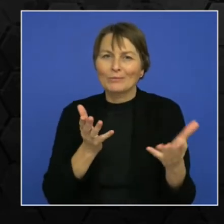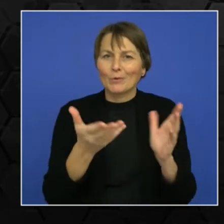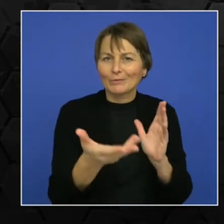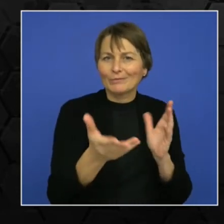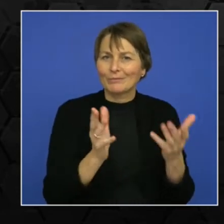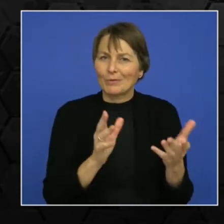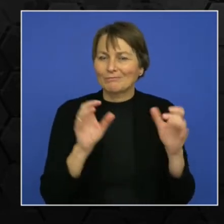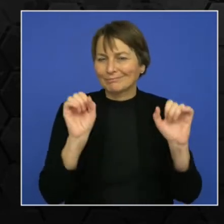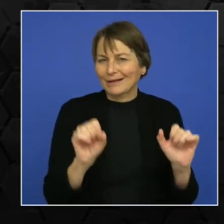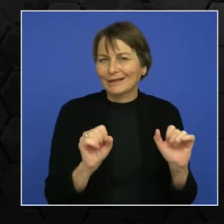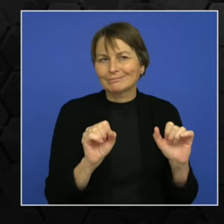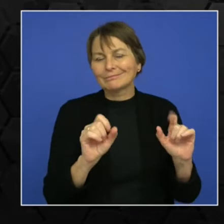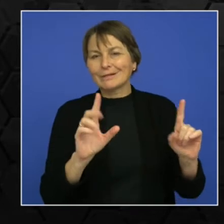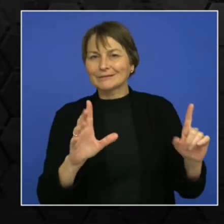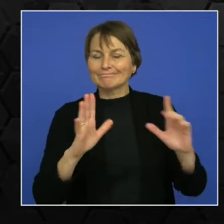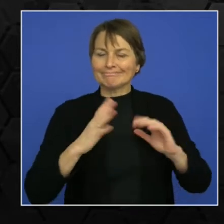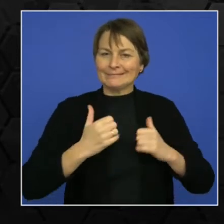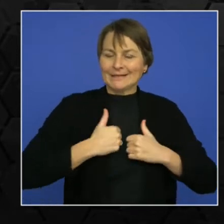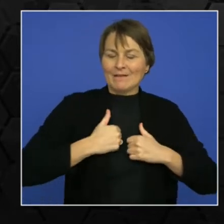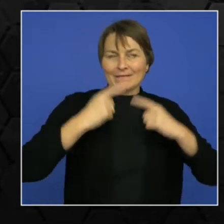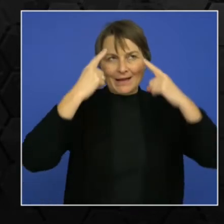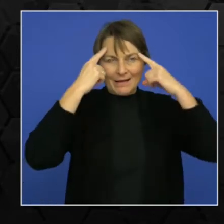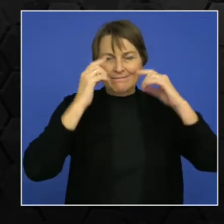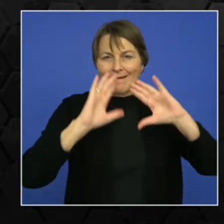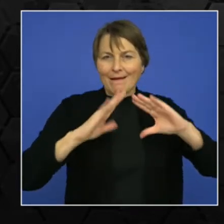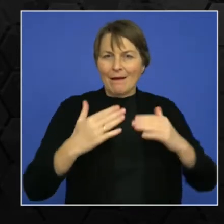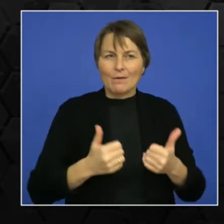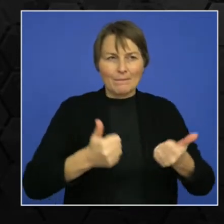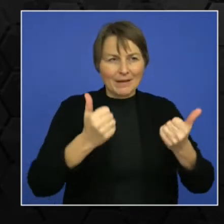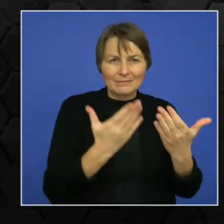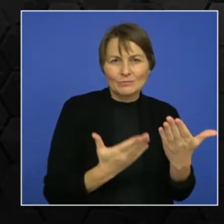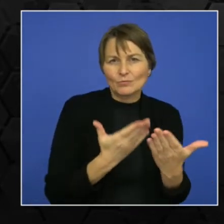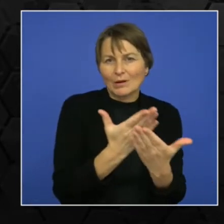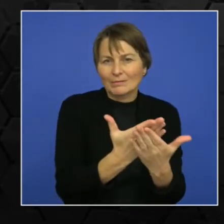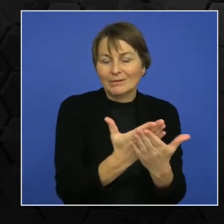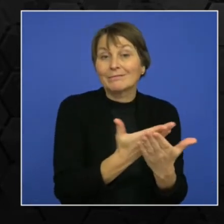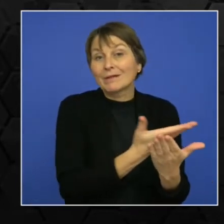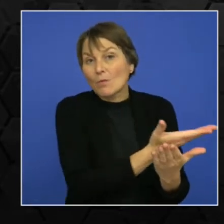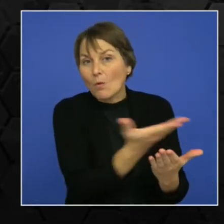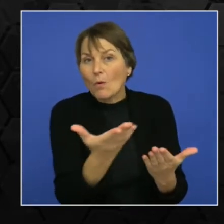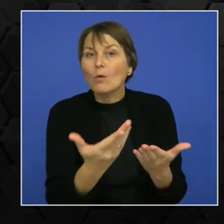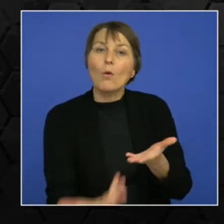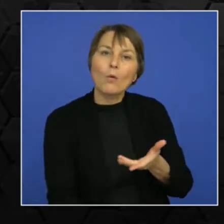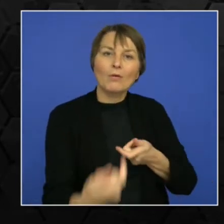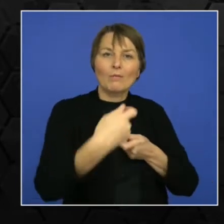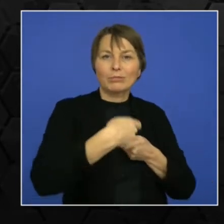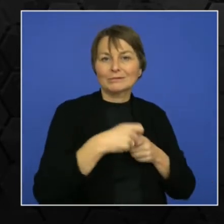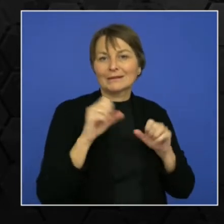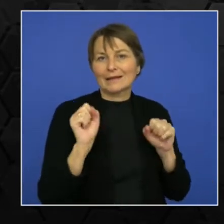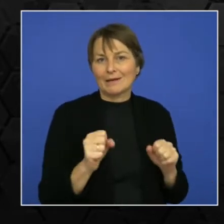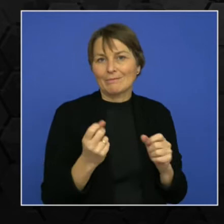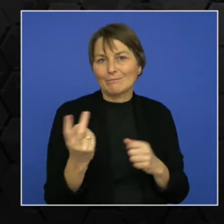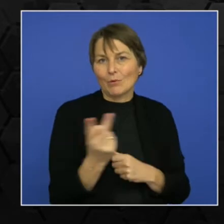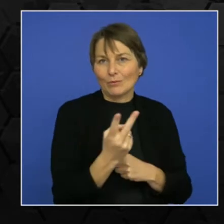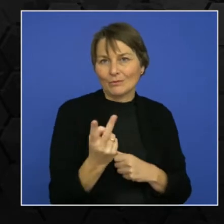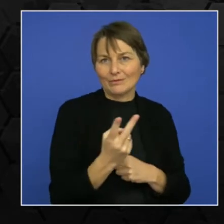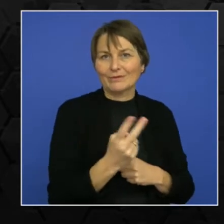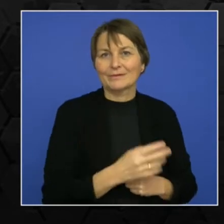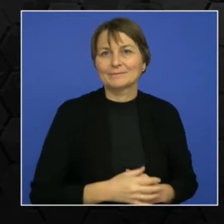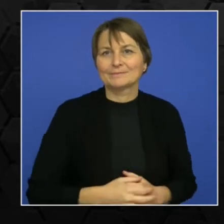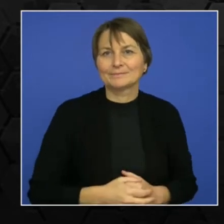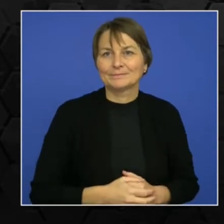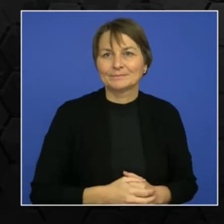is up to us. But like this doesn't seem to be personalized to many different users. So like for this kind of alternatives, we have